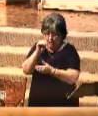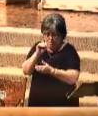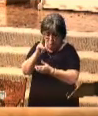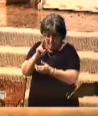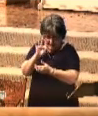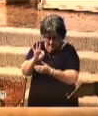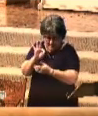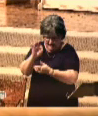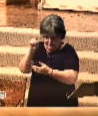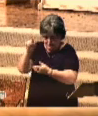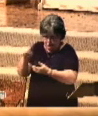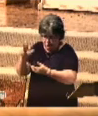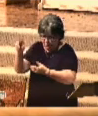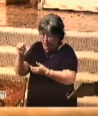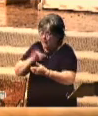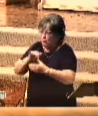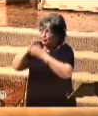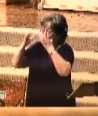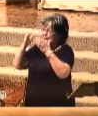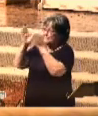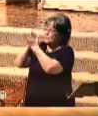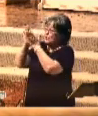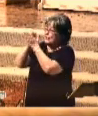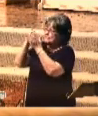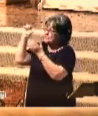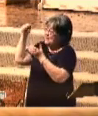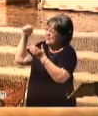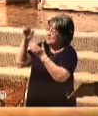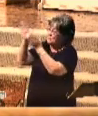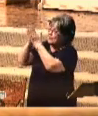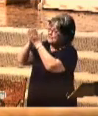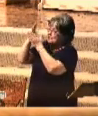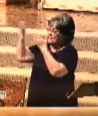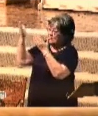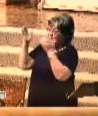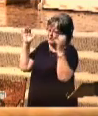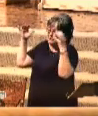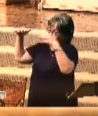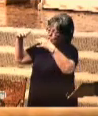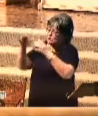greatly praise the Lord with my mouth. Yea, I will praise Him among the multitude.